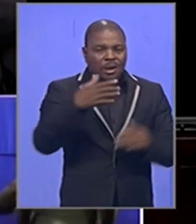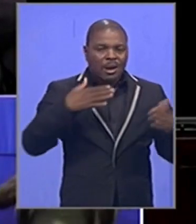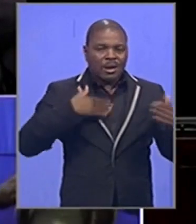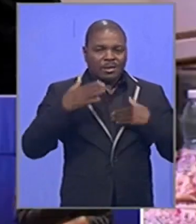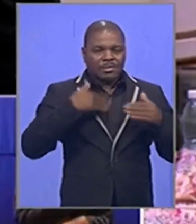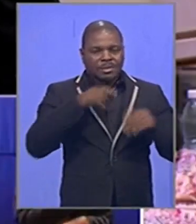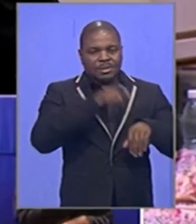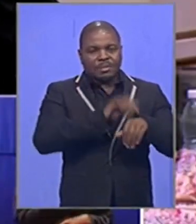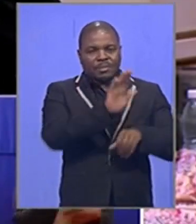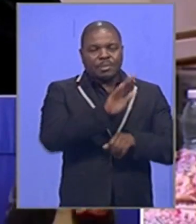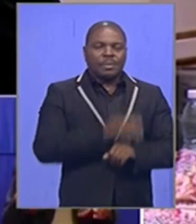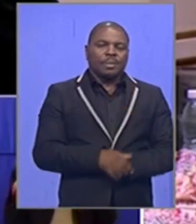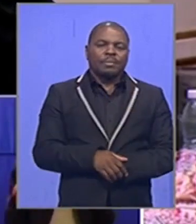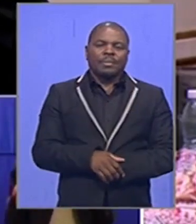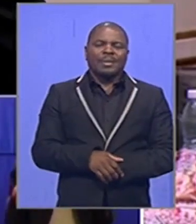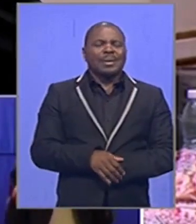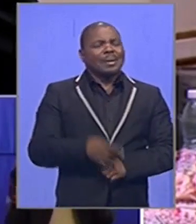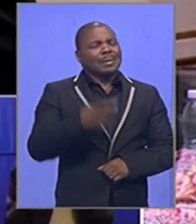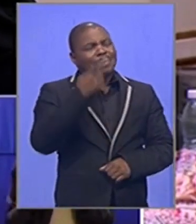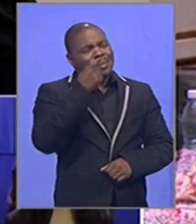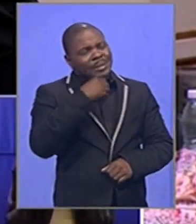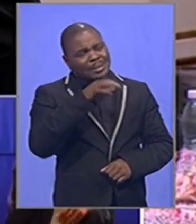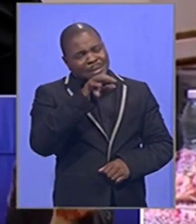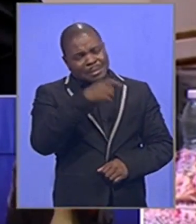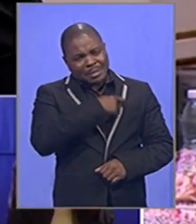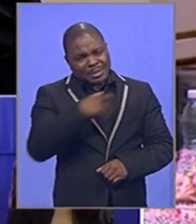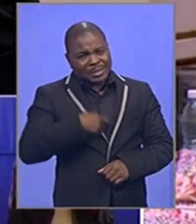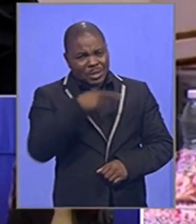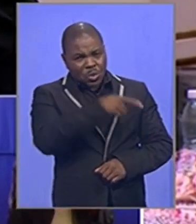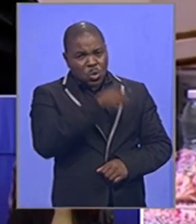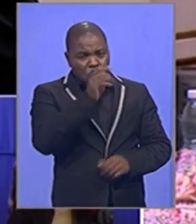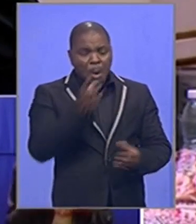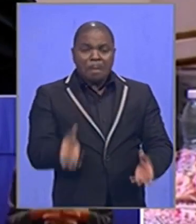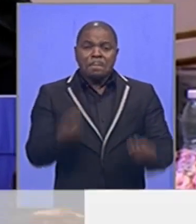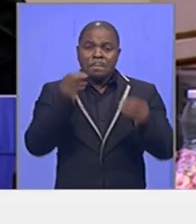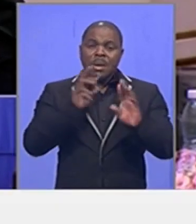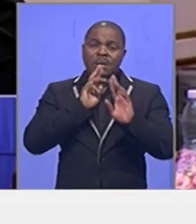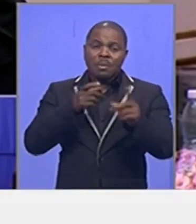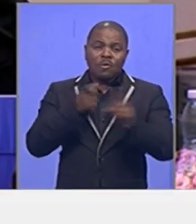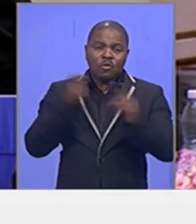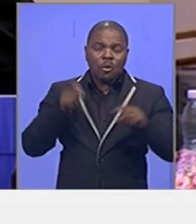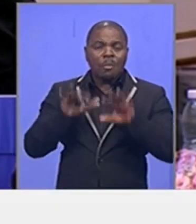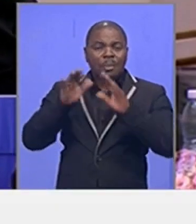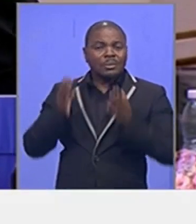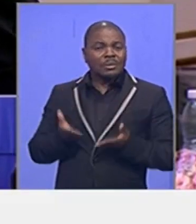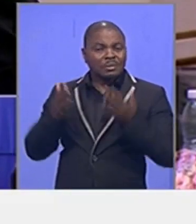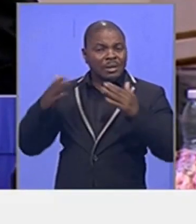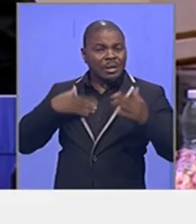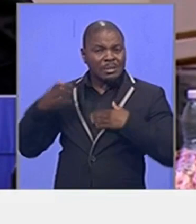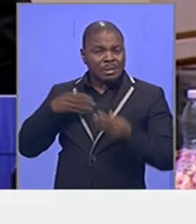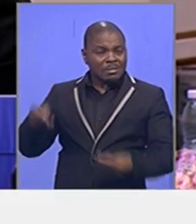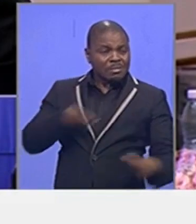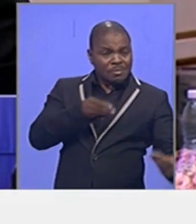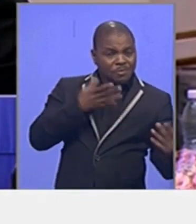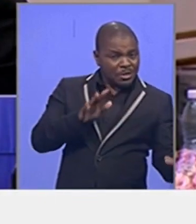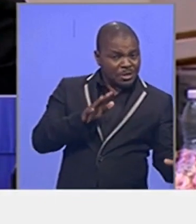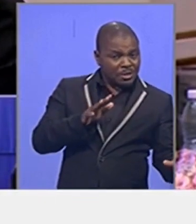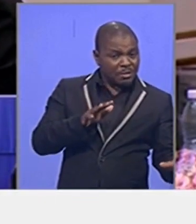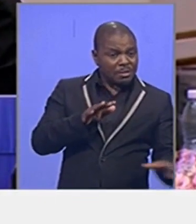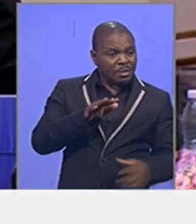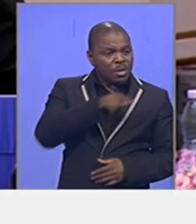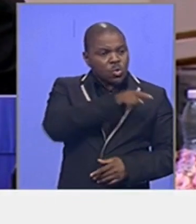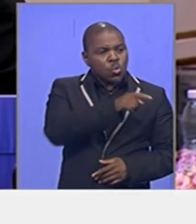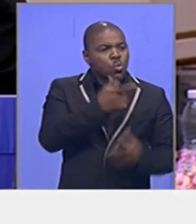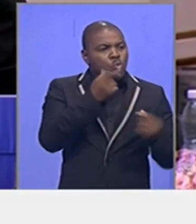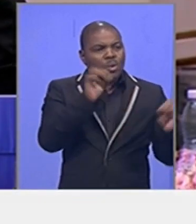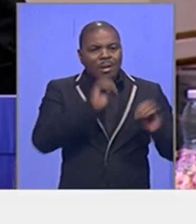administration. Mr. President, are you in receipt of this report from the Department of Public Service Administration? If so, why have you done